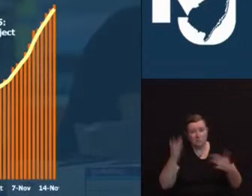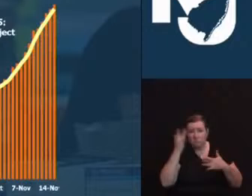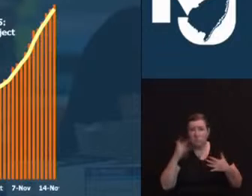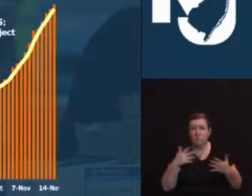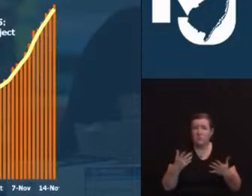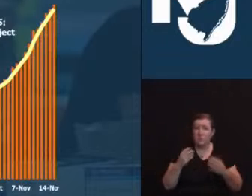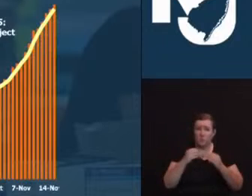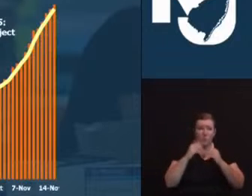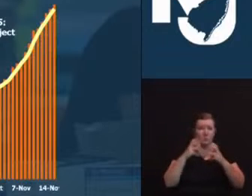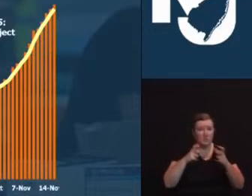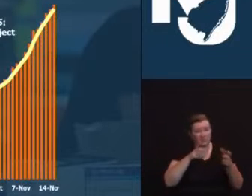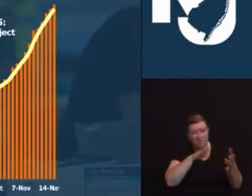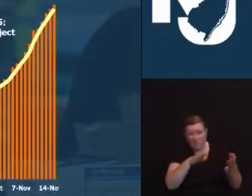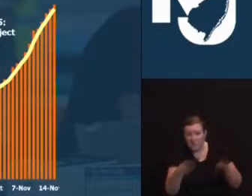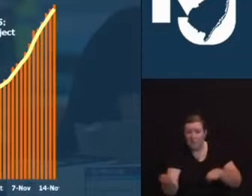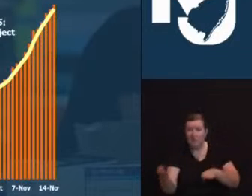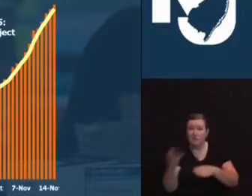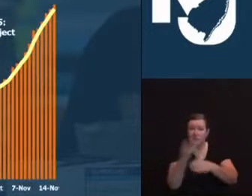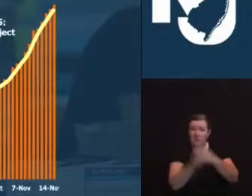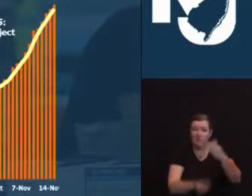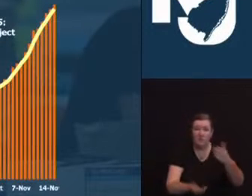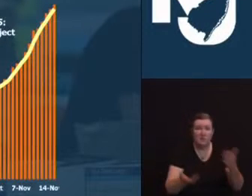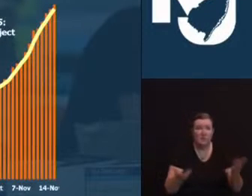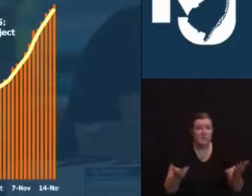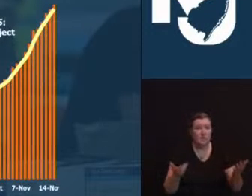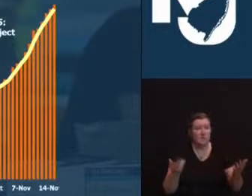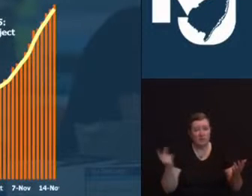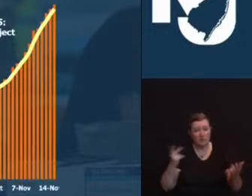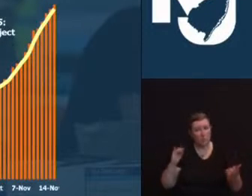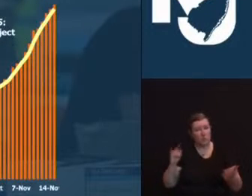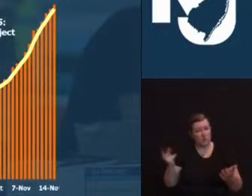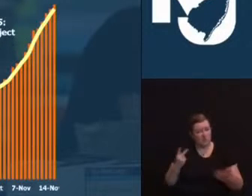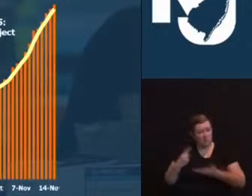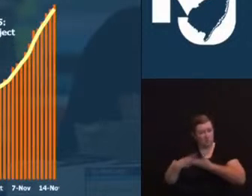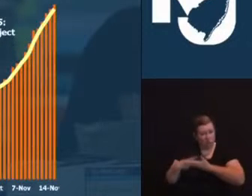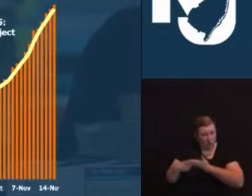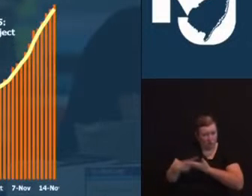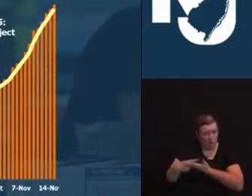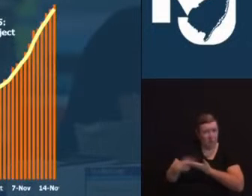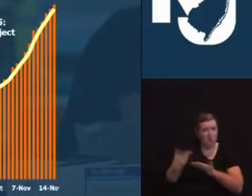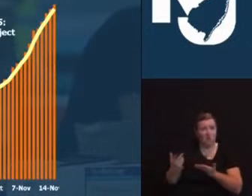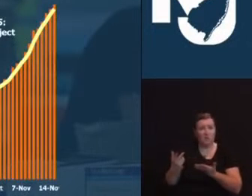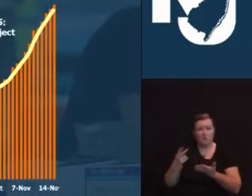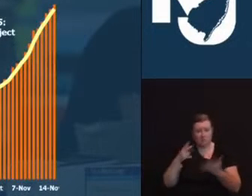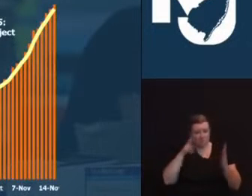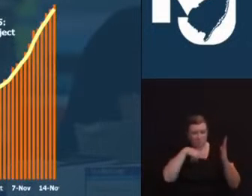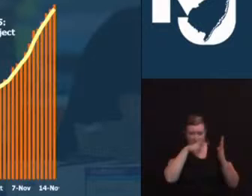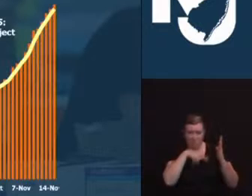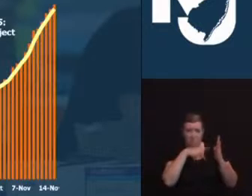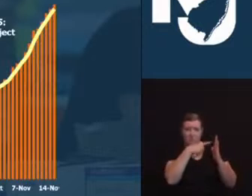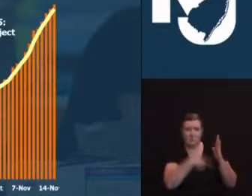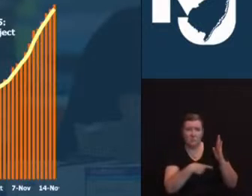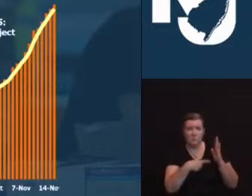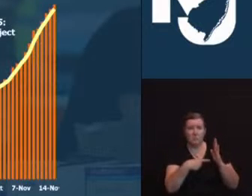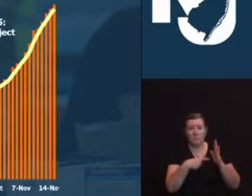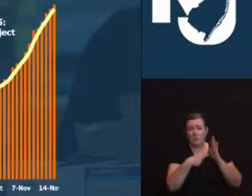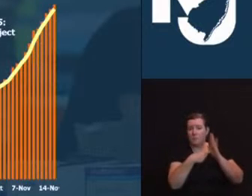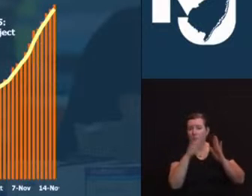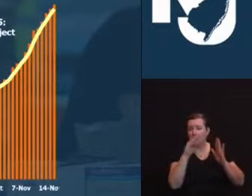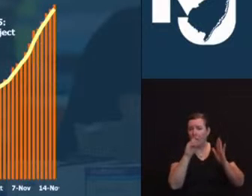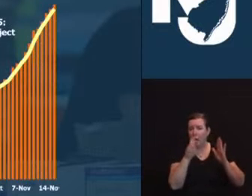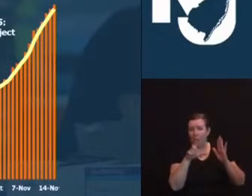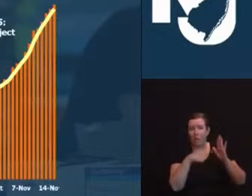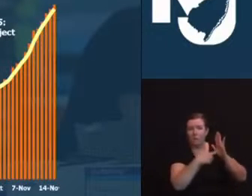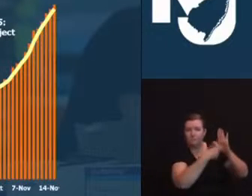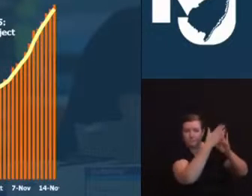who are dying. And by the way, Judy, I just spent some time after our call going through the models, and what this is going to look like in December and January